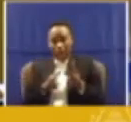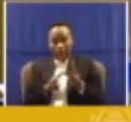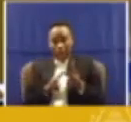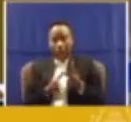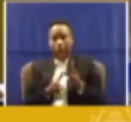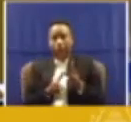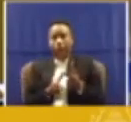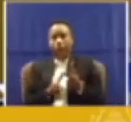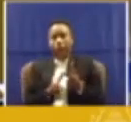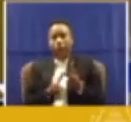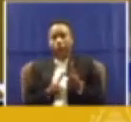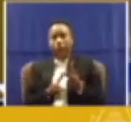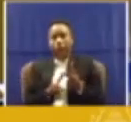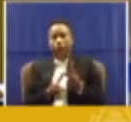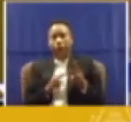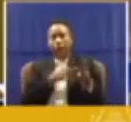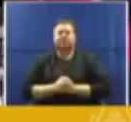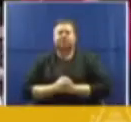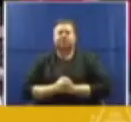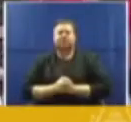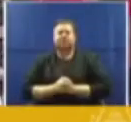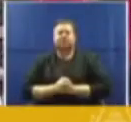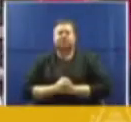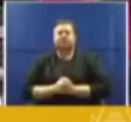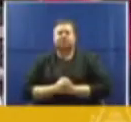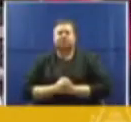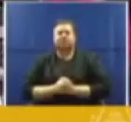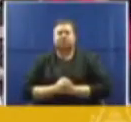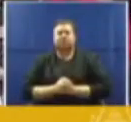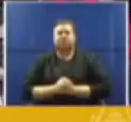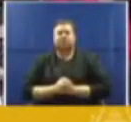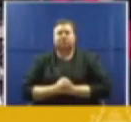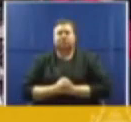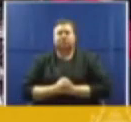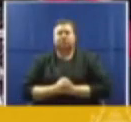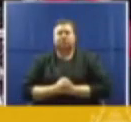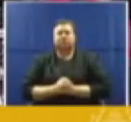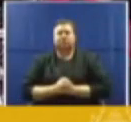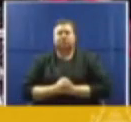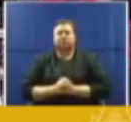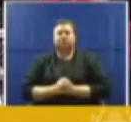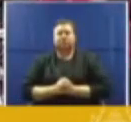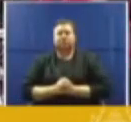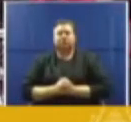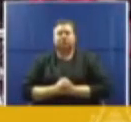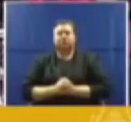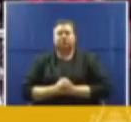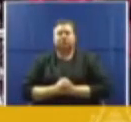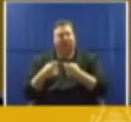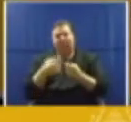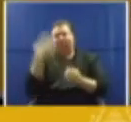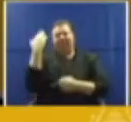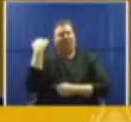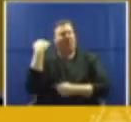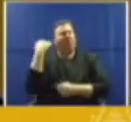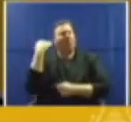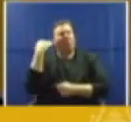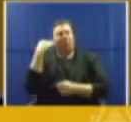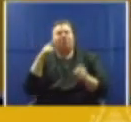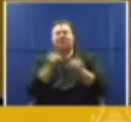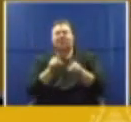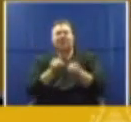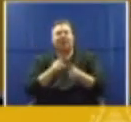in fact destroying the credibility of the institutions in our country, starting from the most important institution, which